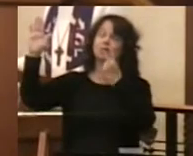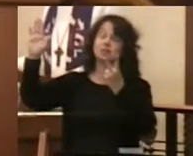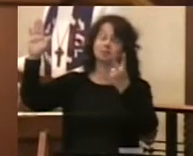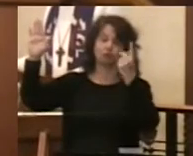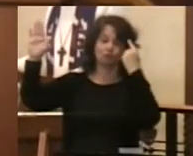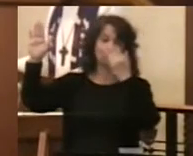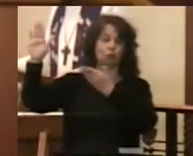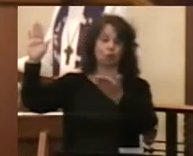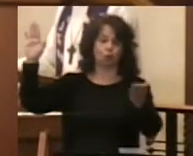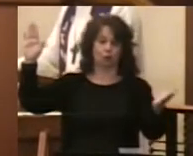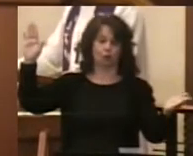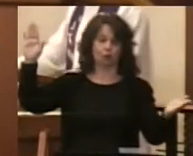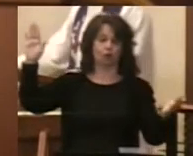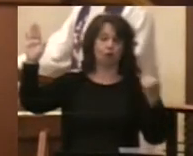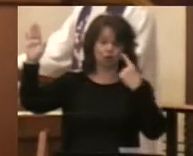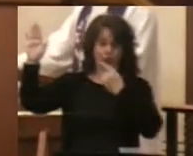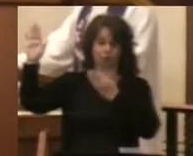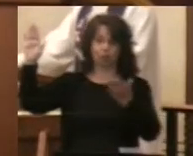your sake.